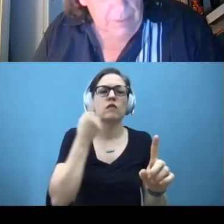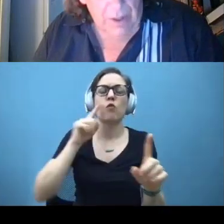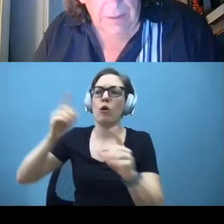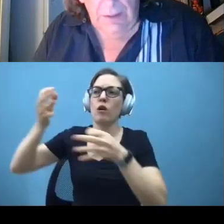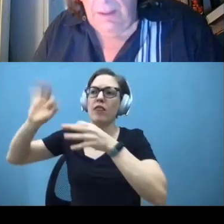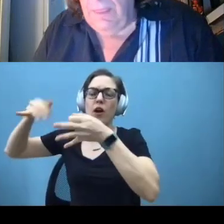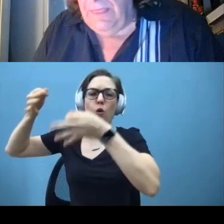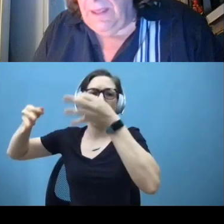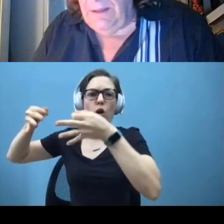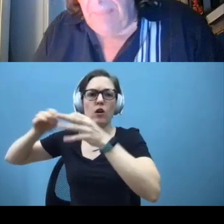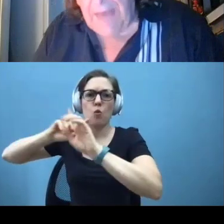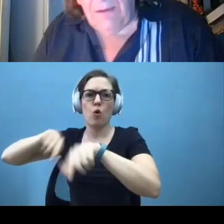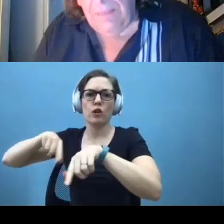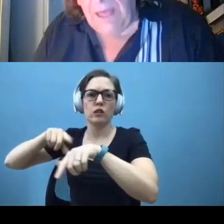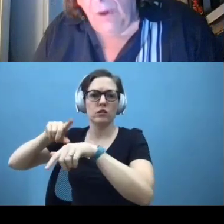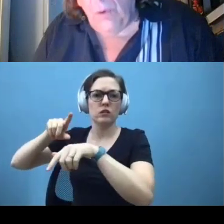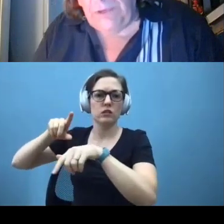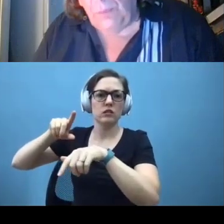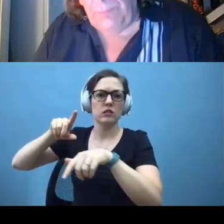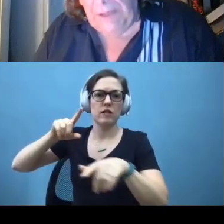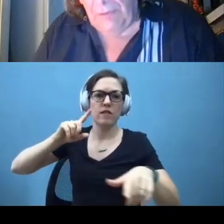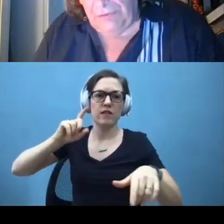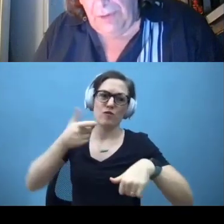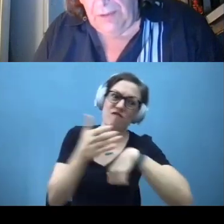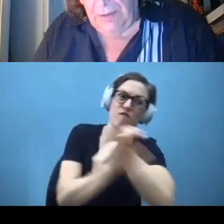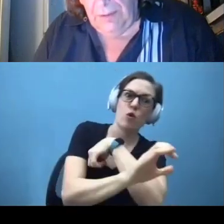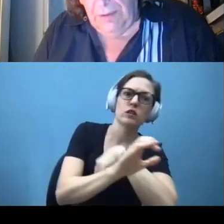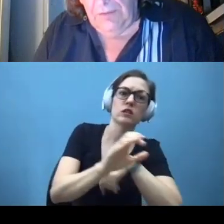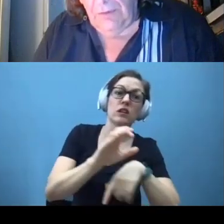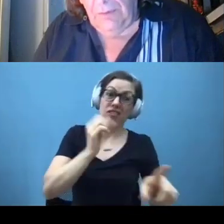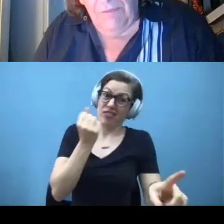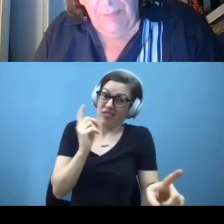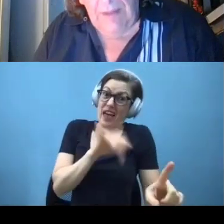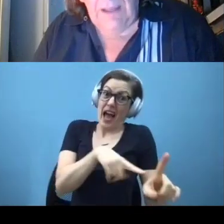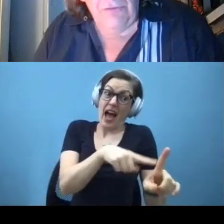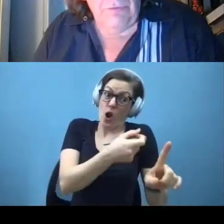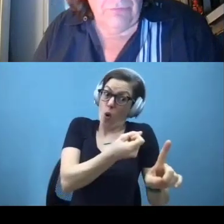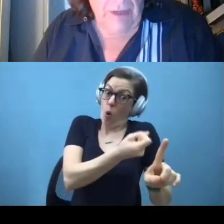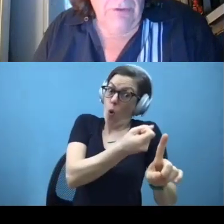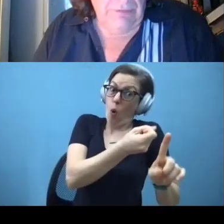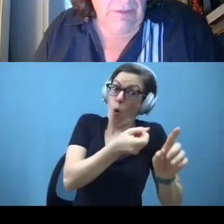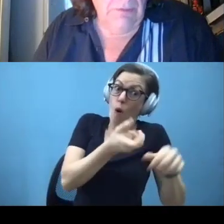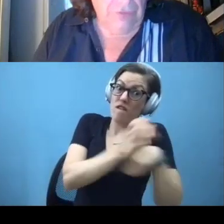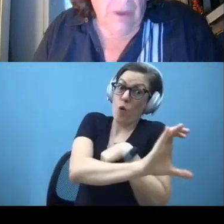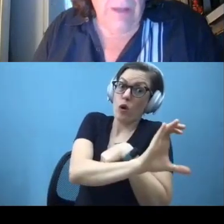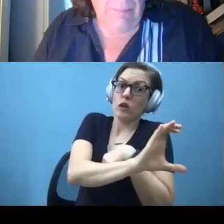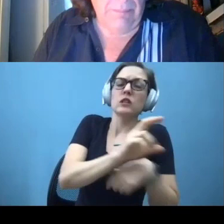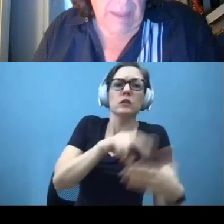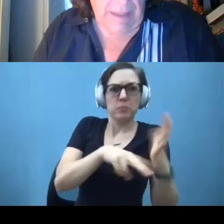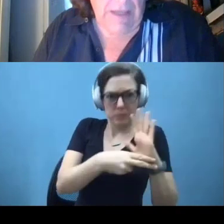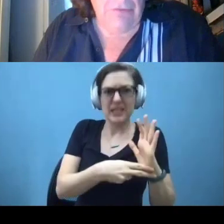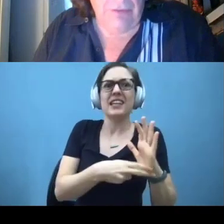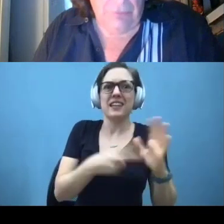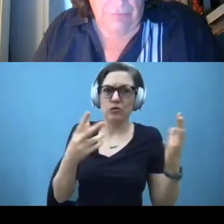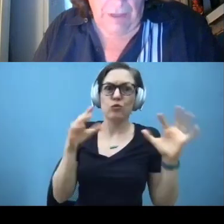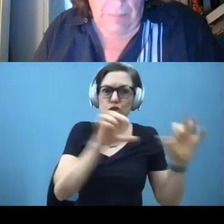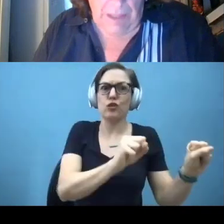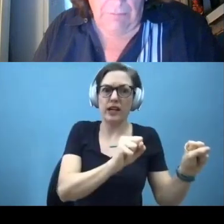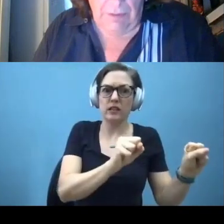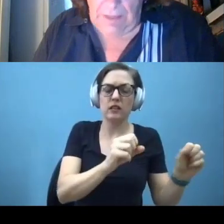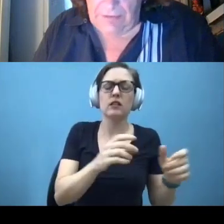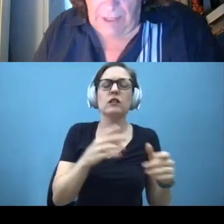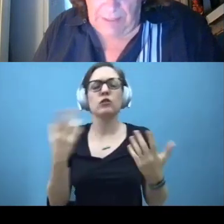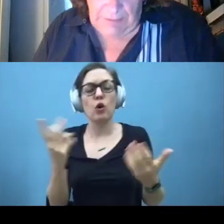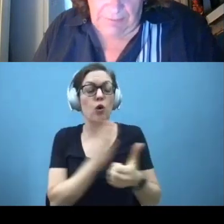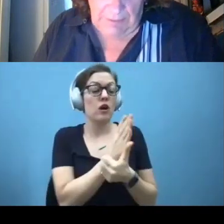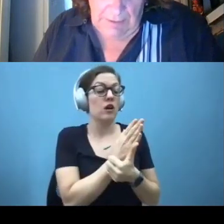acted upon, then that holding would be a restraint. So we have a medication restraint using straight up medication to affect